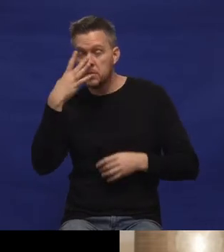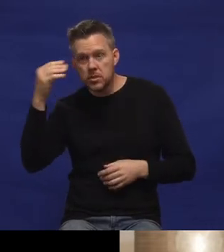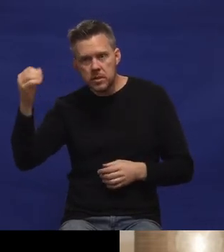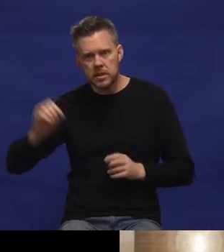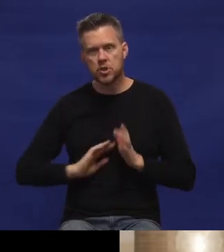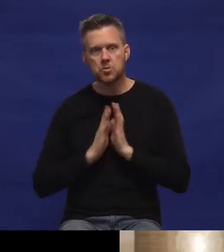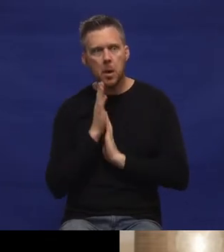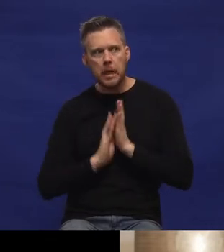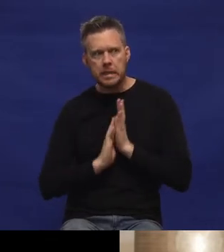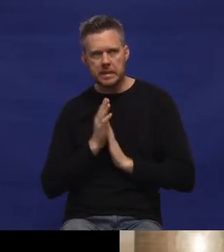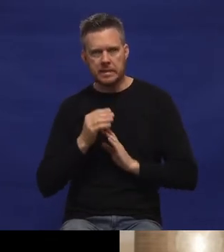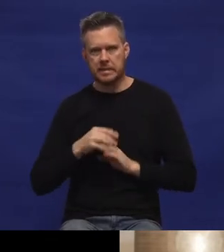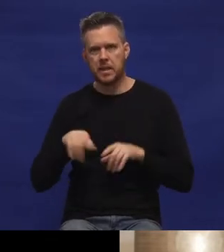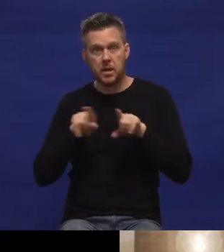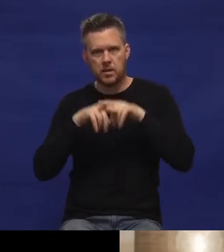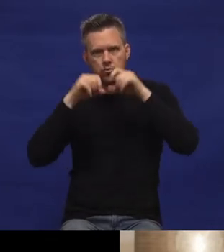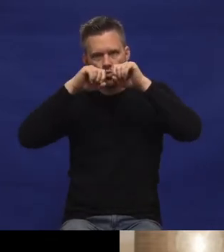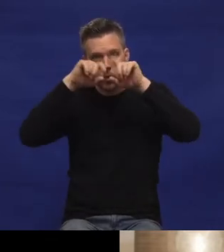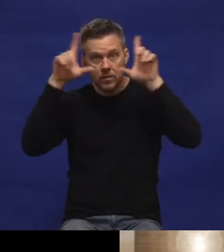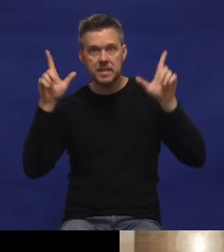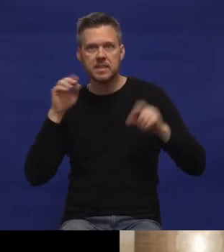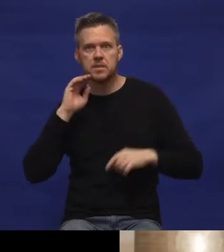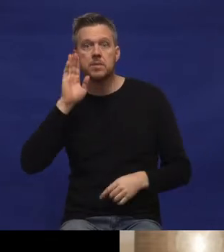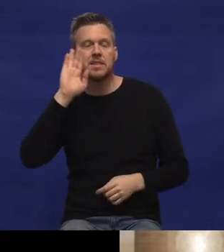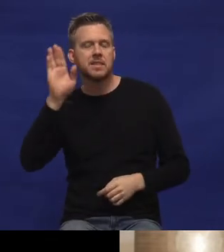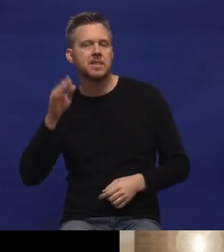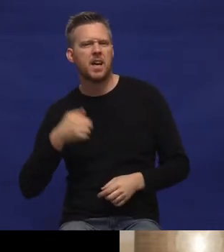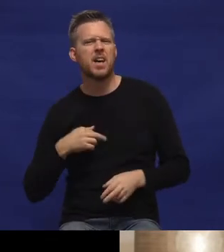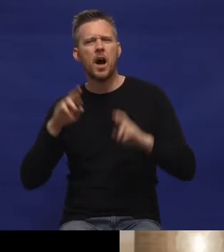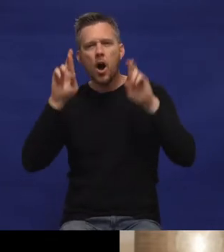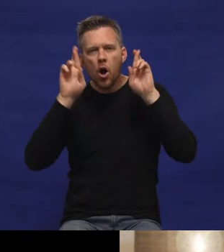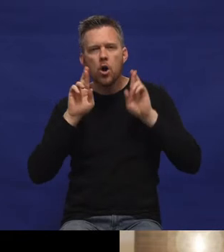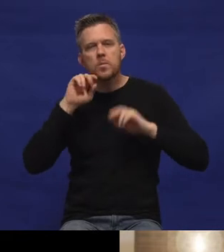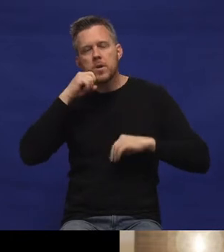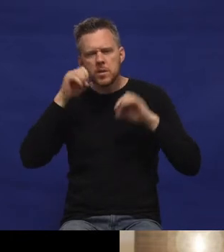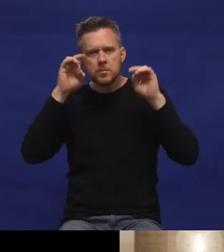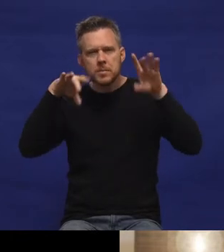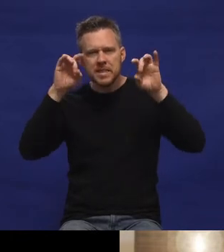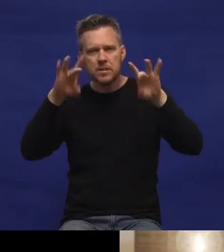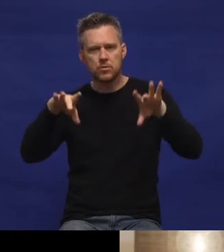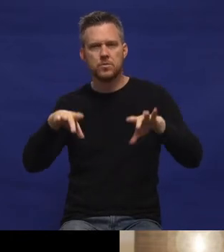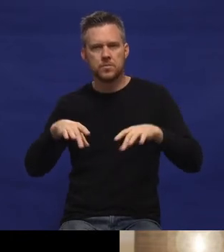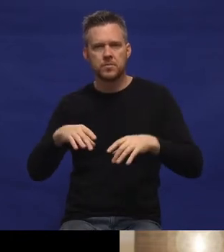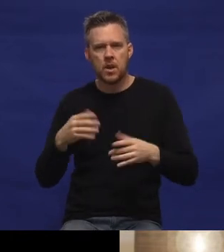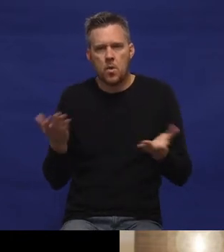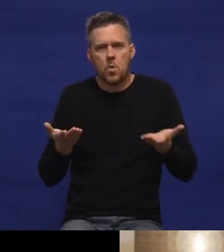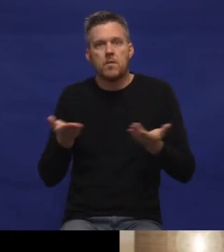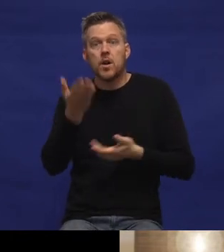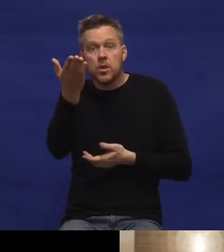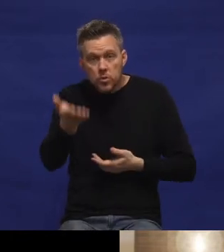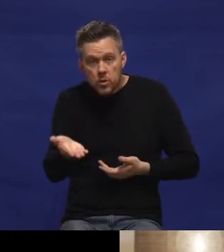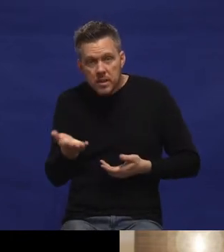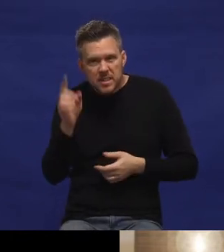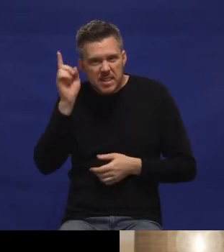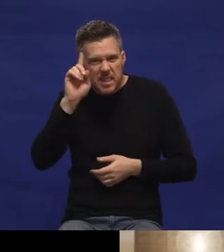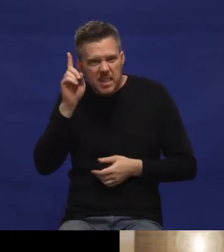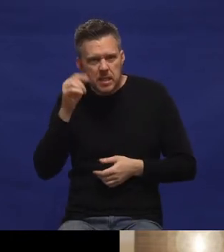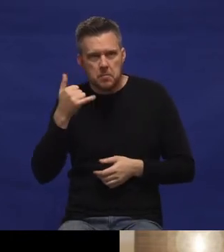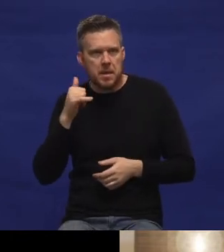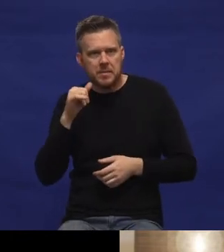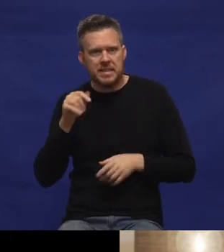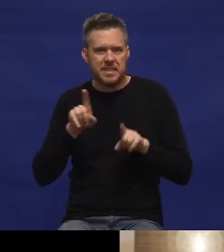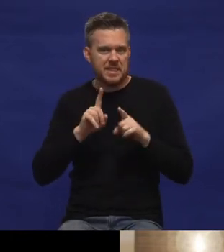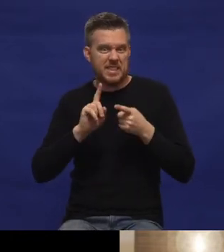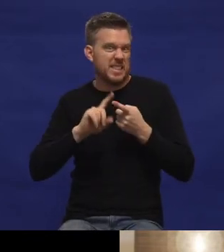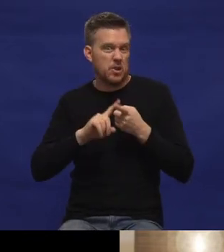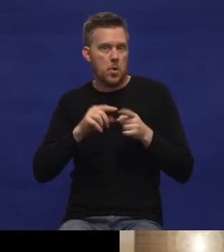inspired, a revelationary message, if you will, and I hope that it's going to really bless you. Wherever you might be tuning in from, perhaps you're